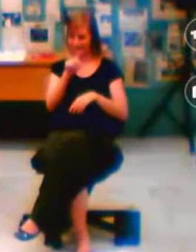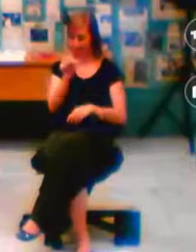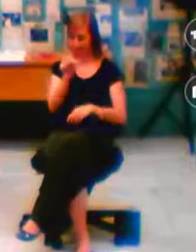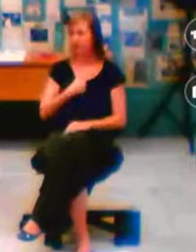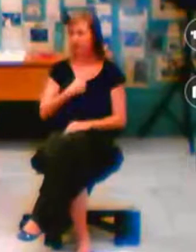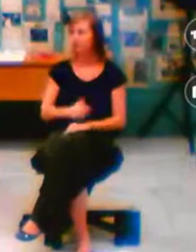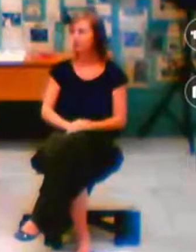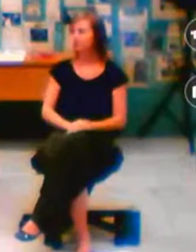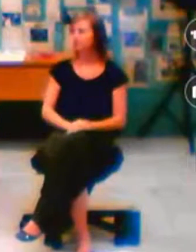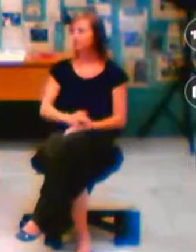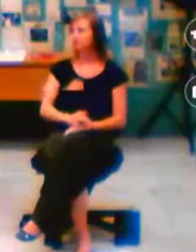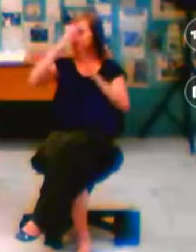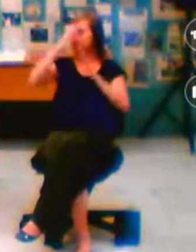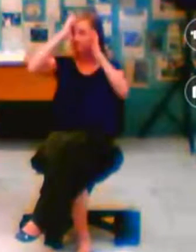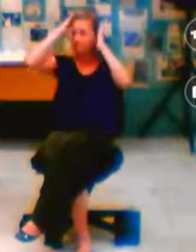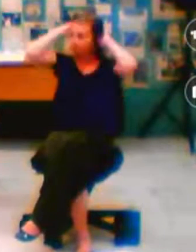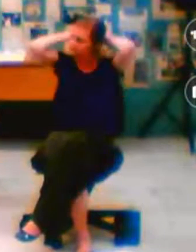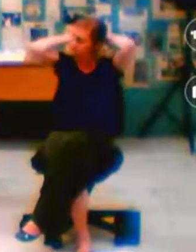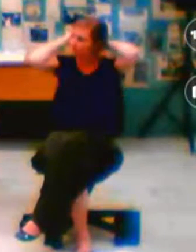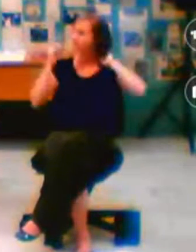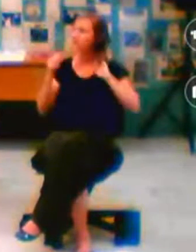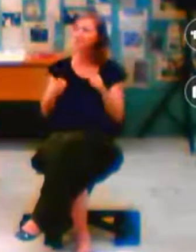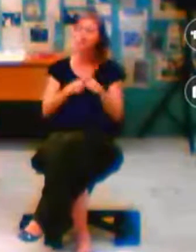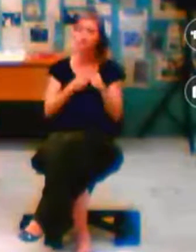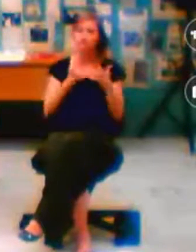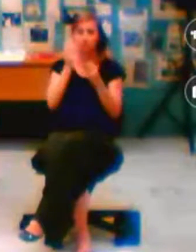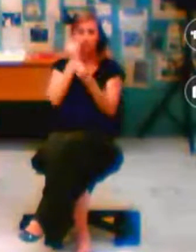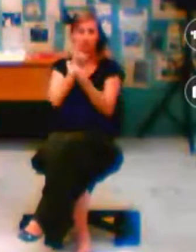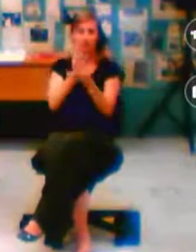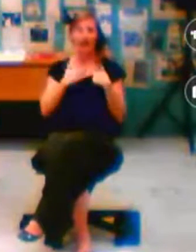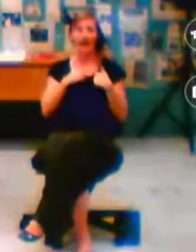actually have several. Uh-oh.